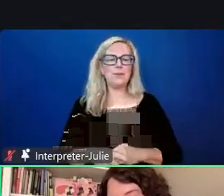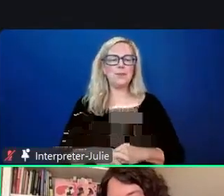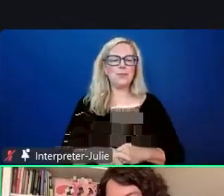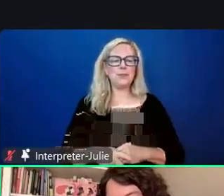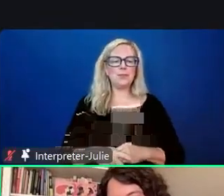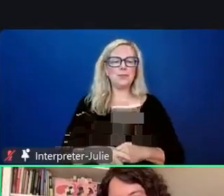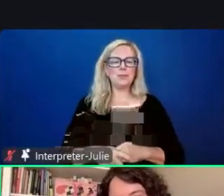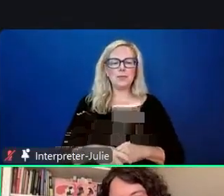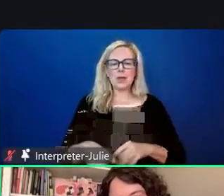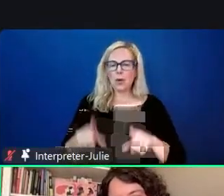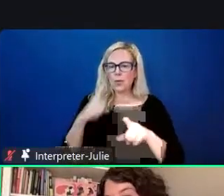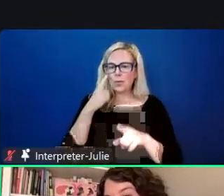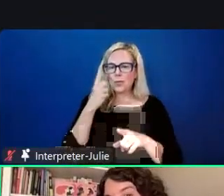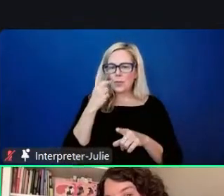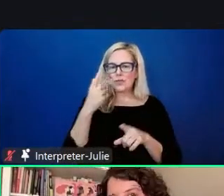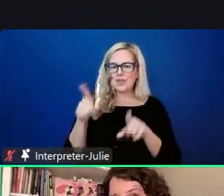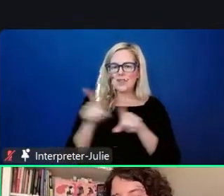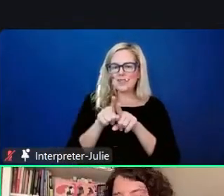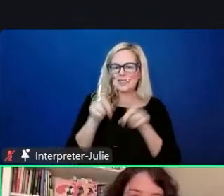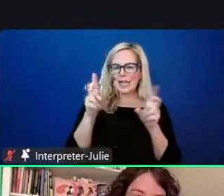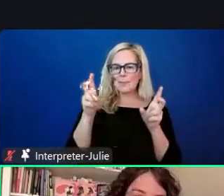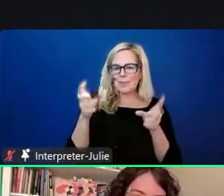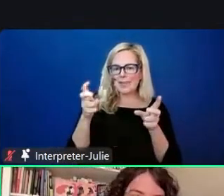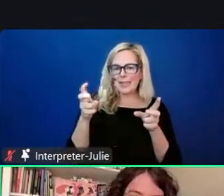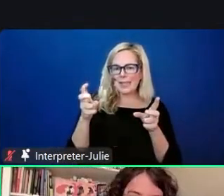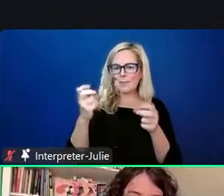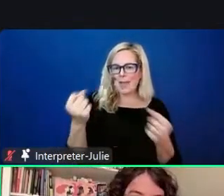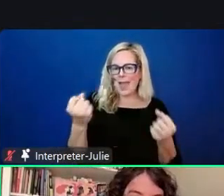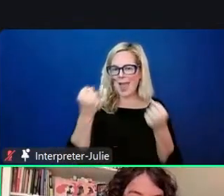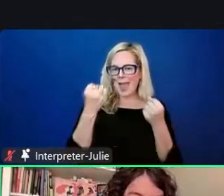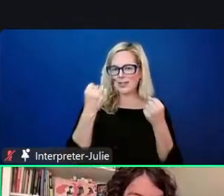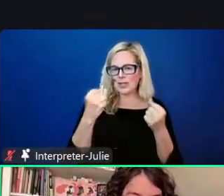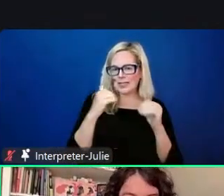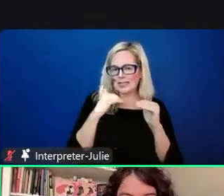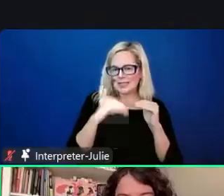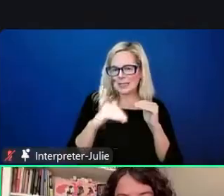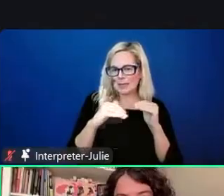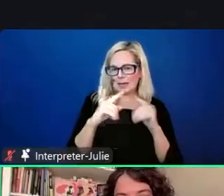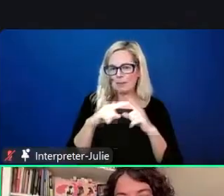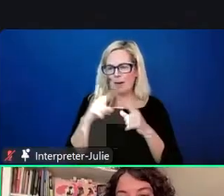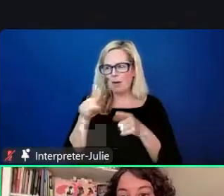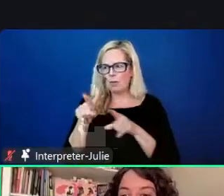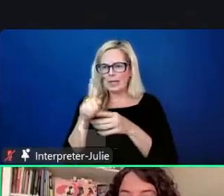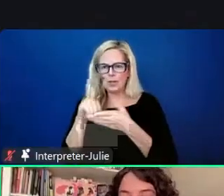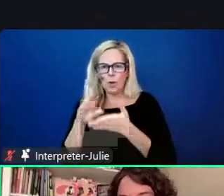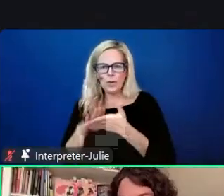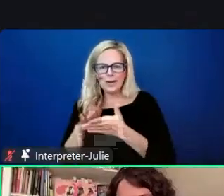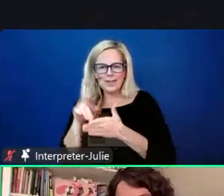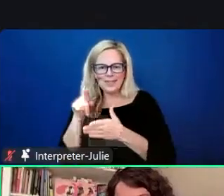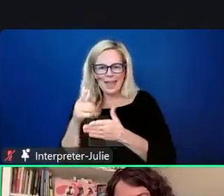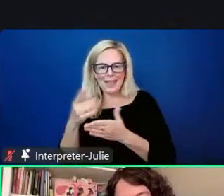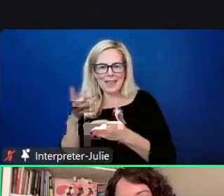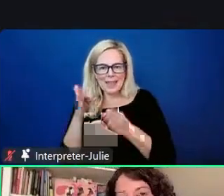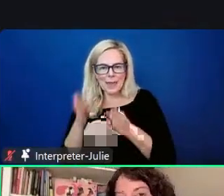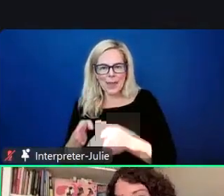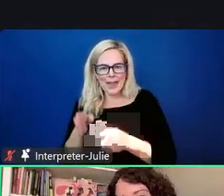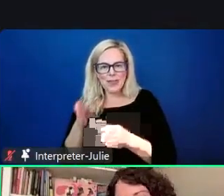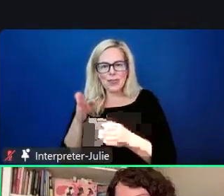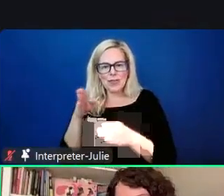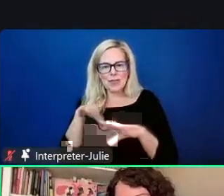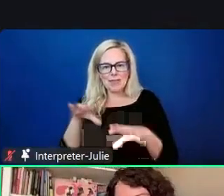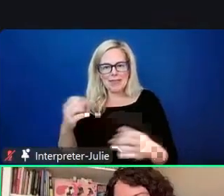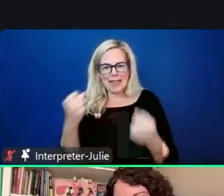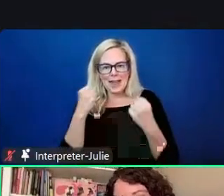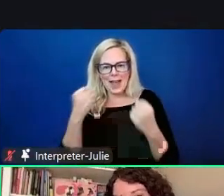exercise is limited due to the amputation, although we noted that the patient completed exercise each week. And that changed people's decision. They did not